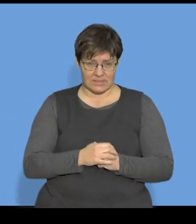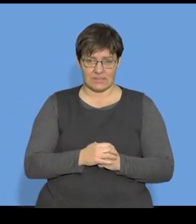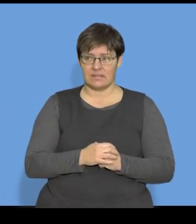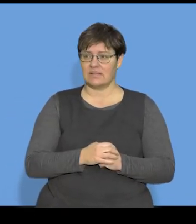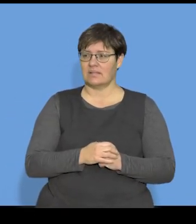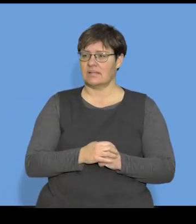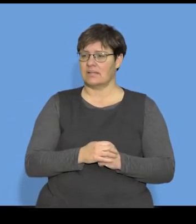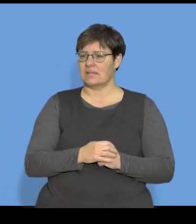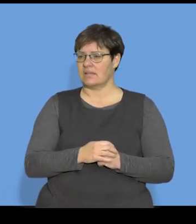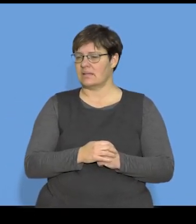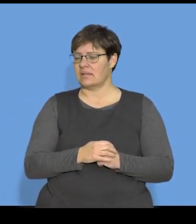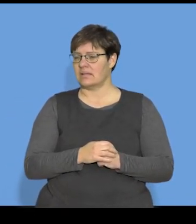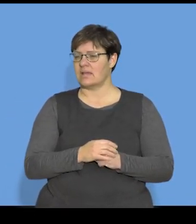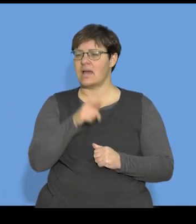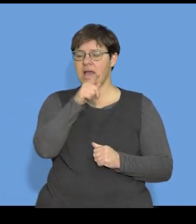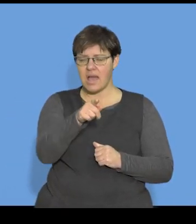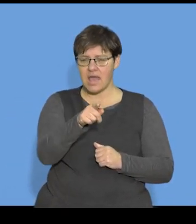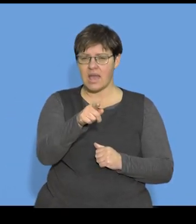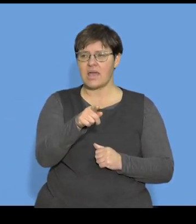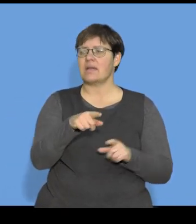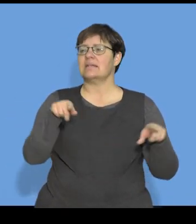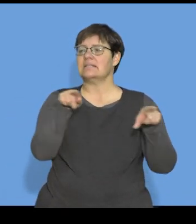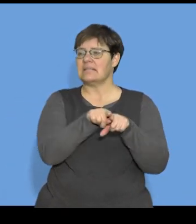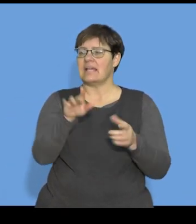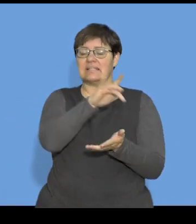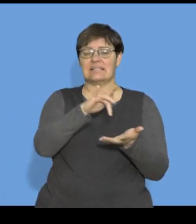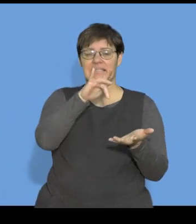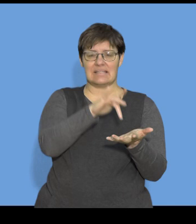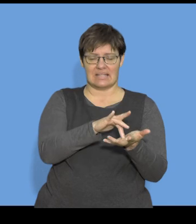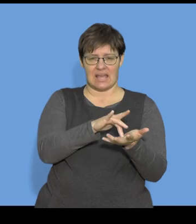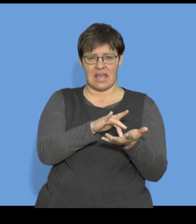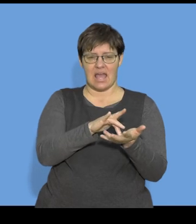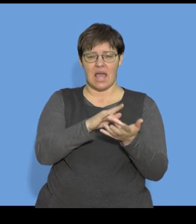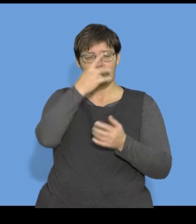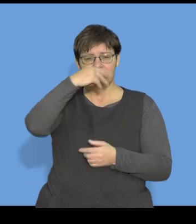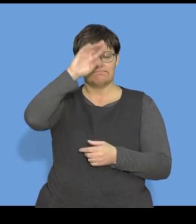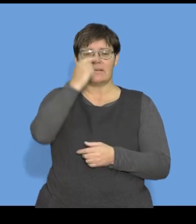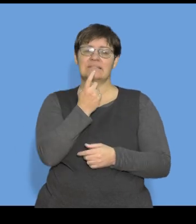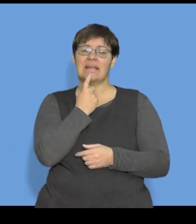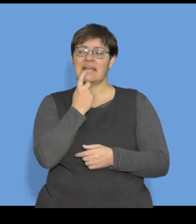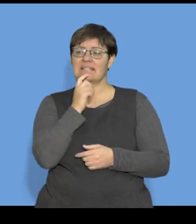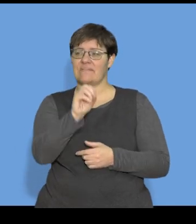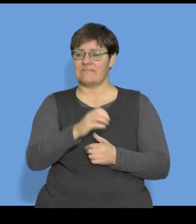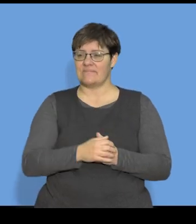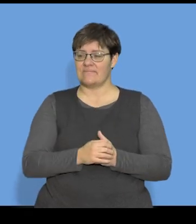number A, the part that has the center for interpreting taste.